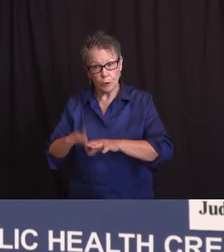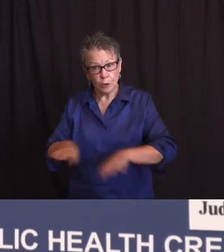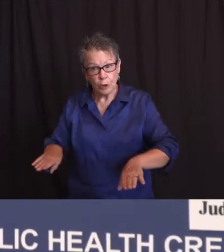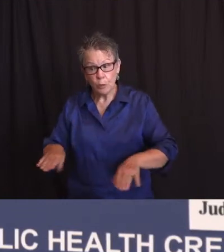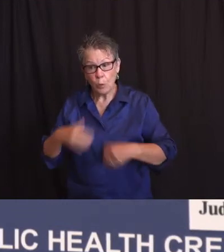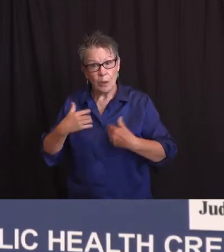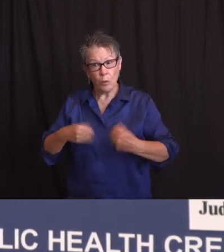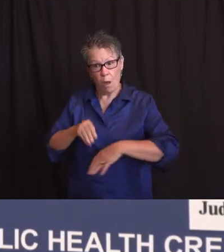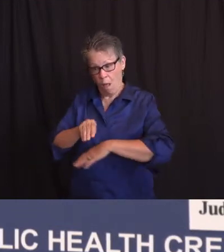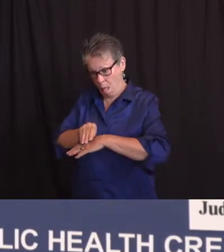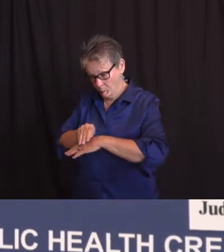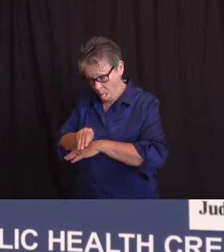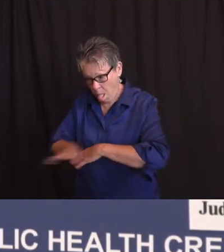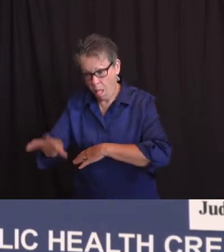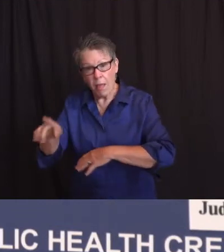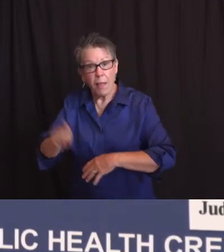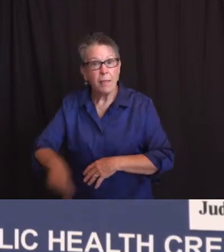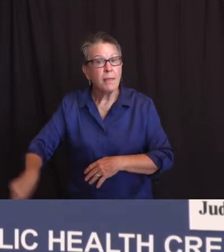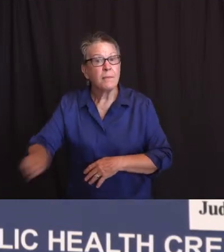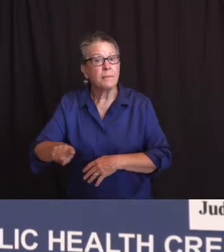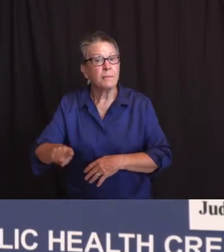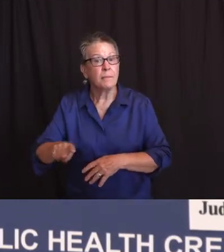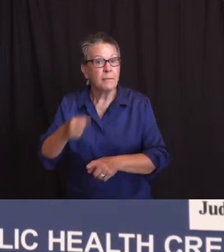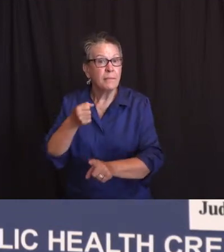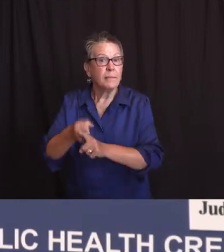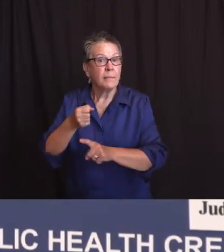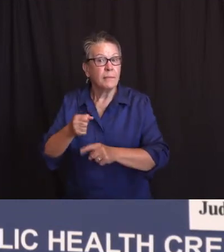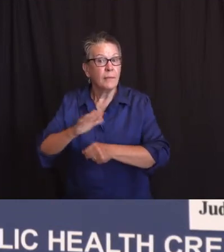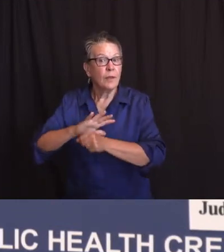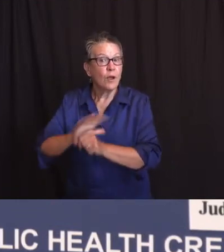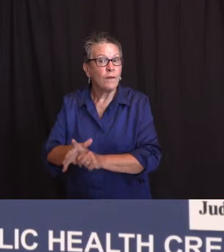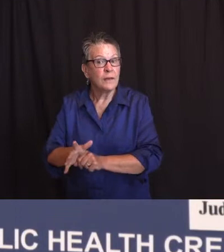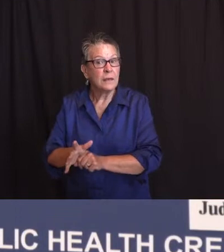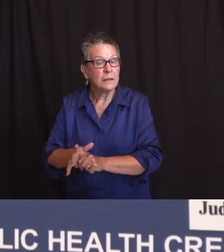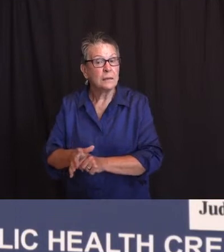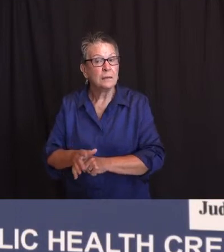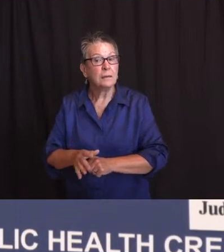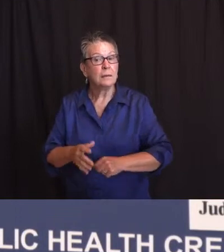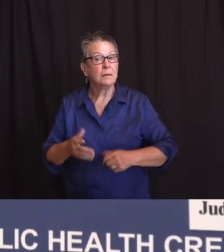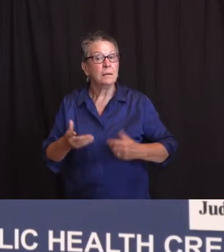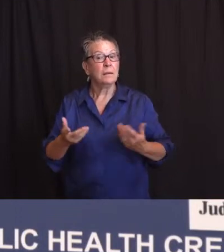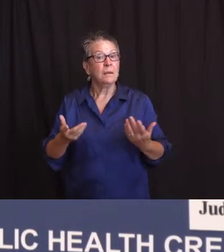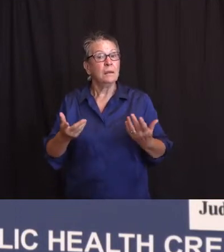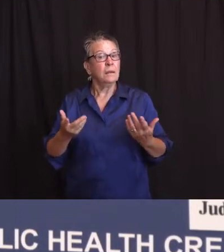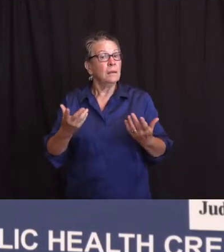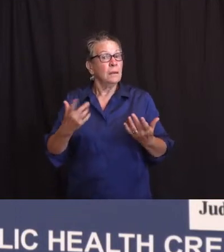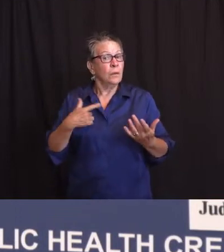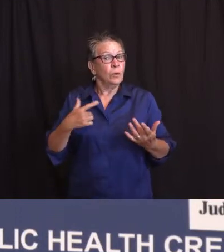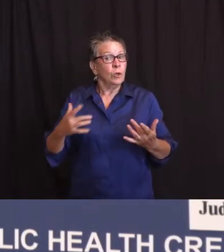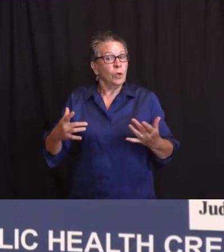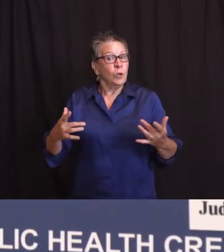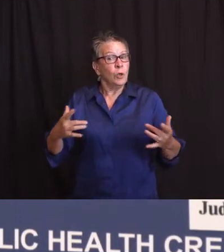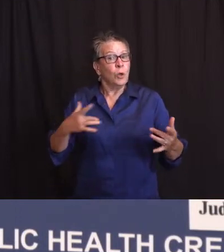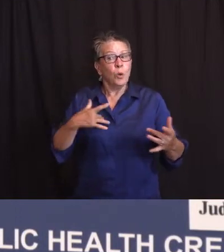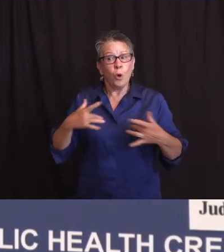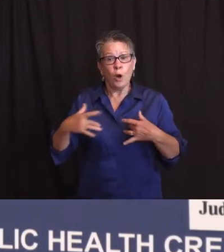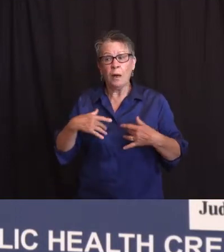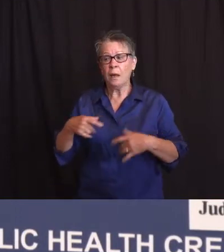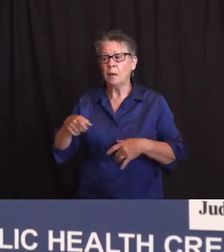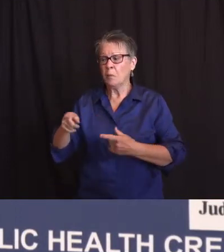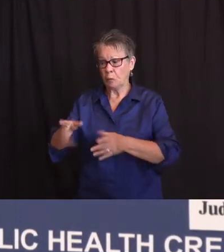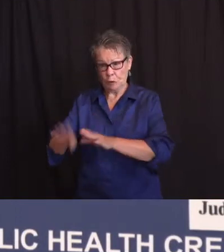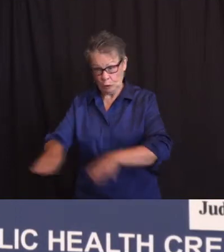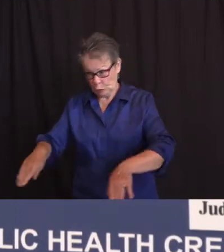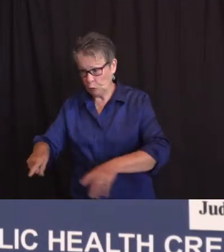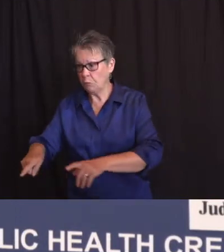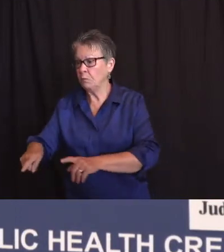we are concerned that they can pass that illness on to others. And while it is still not entirely clear as to whether they pass